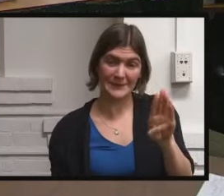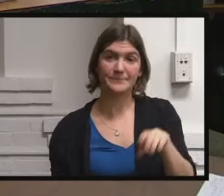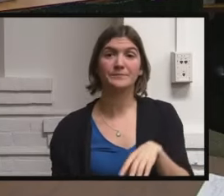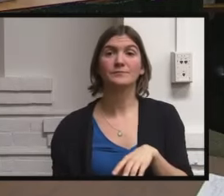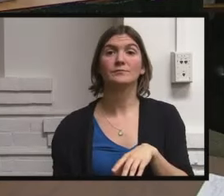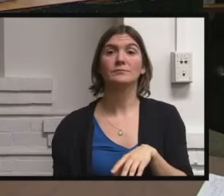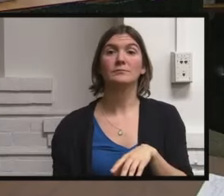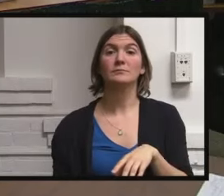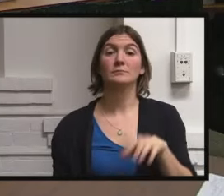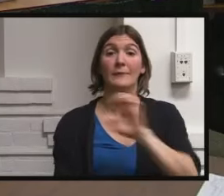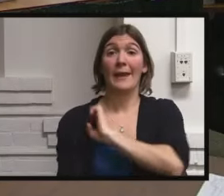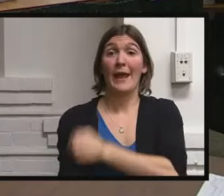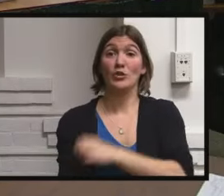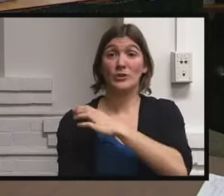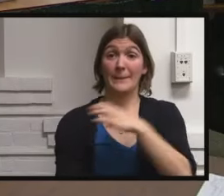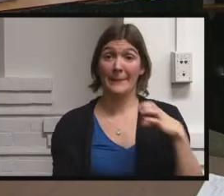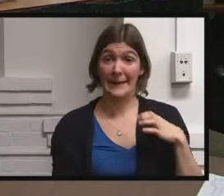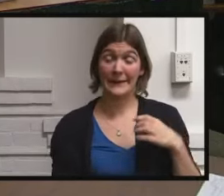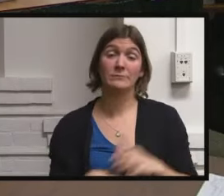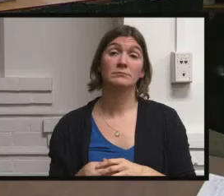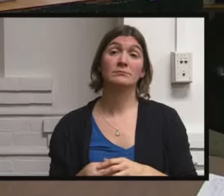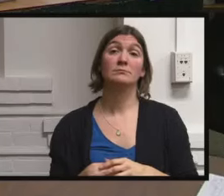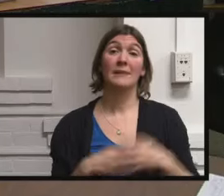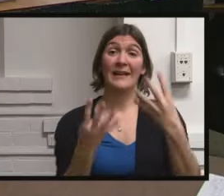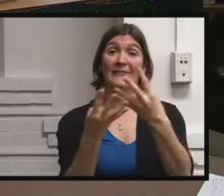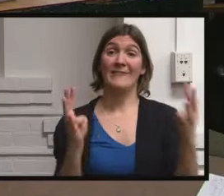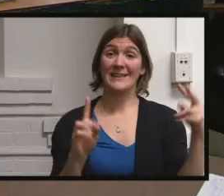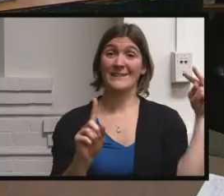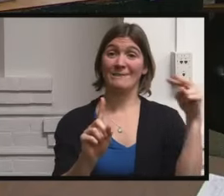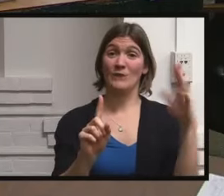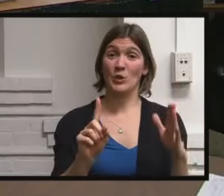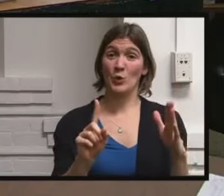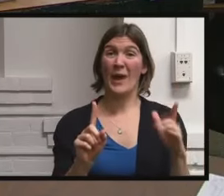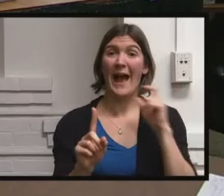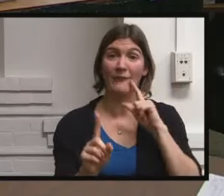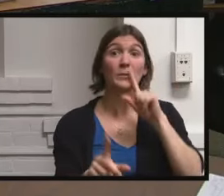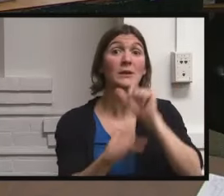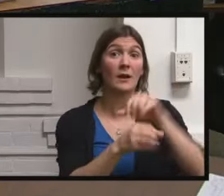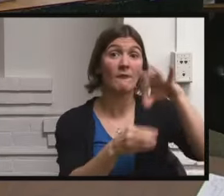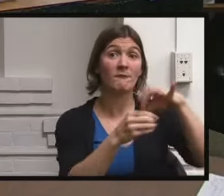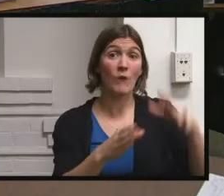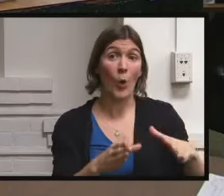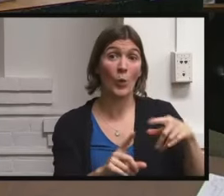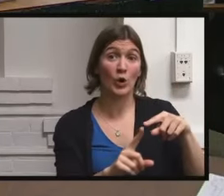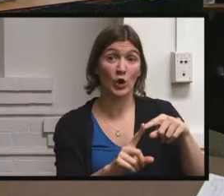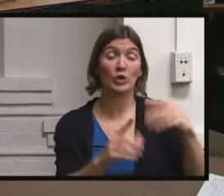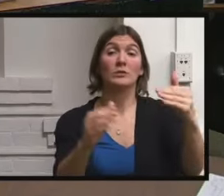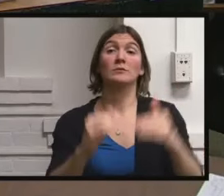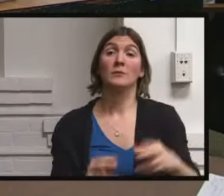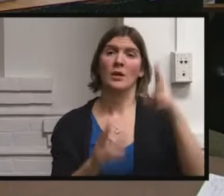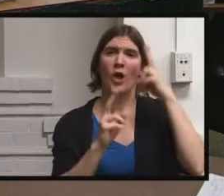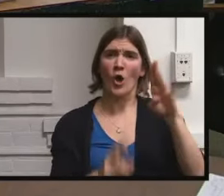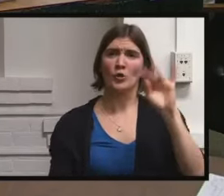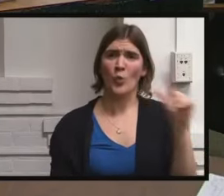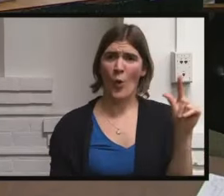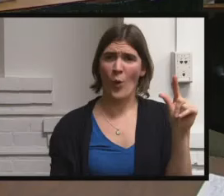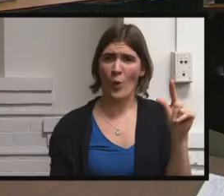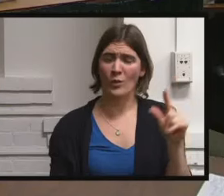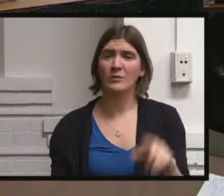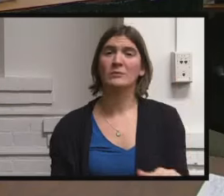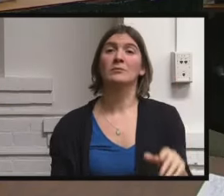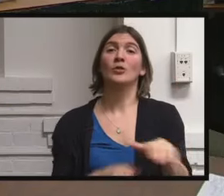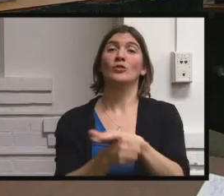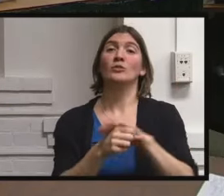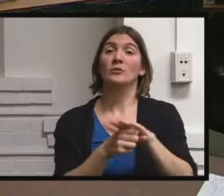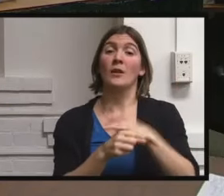Board, Energy Committee, Fence Viewers who have to be legal voters of the town, Honor Roll, Regional